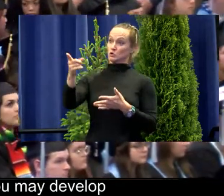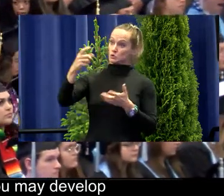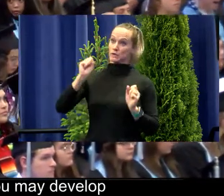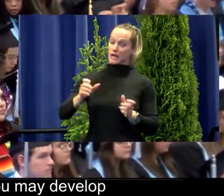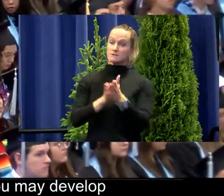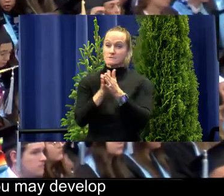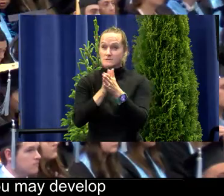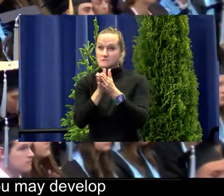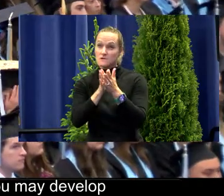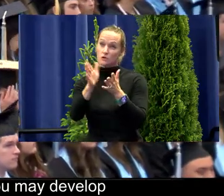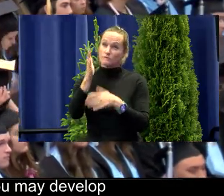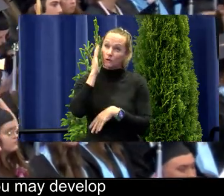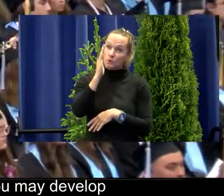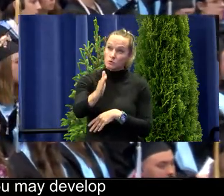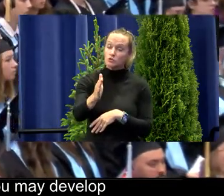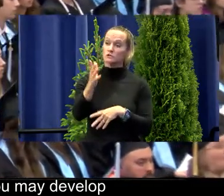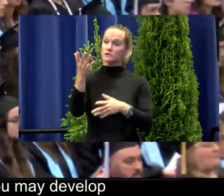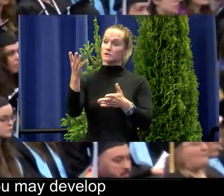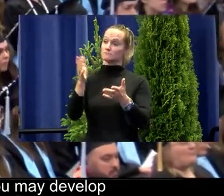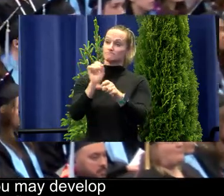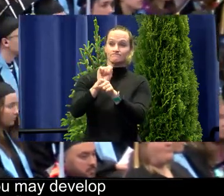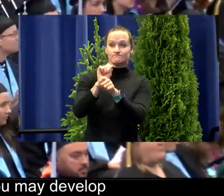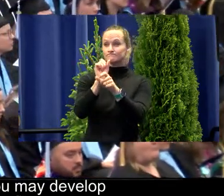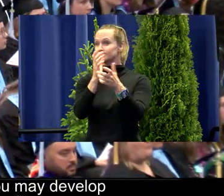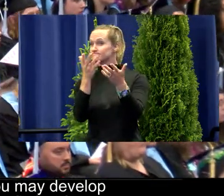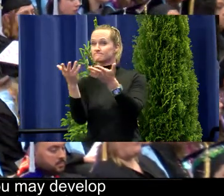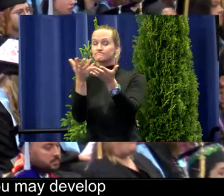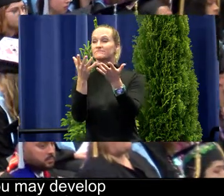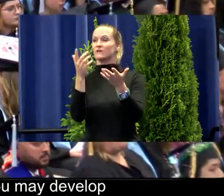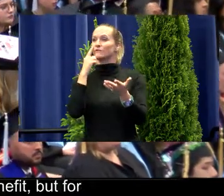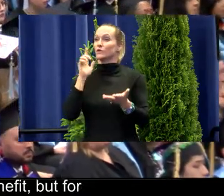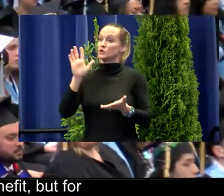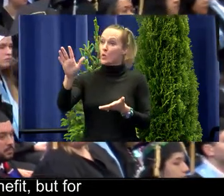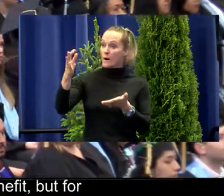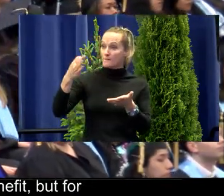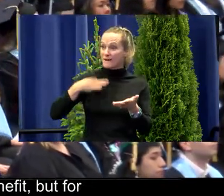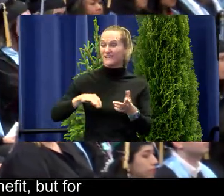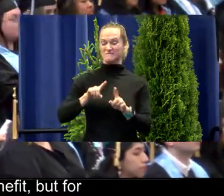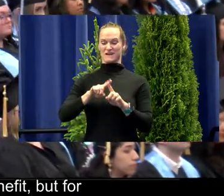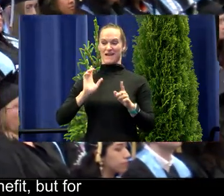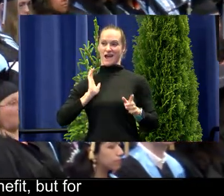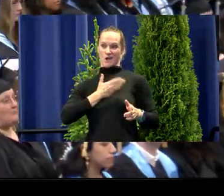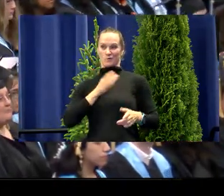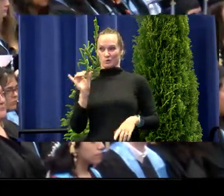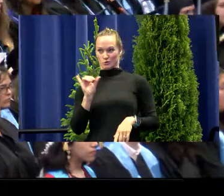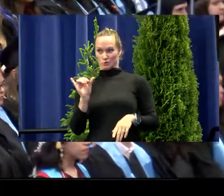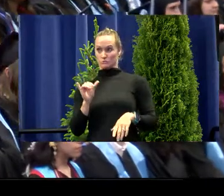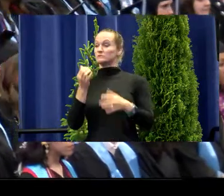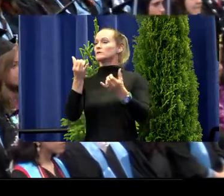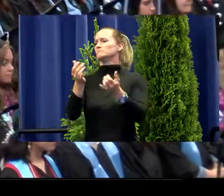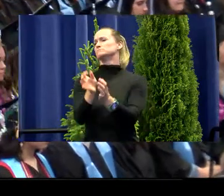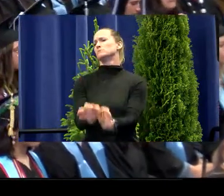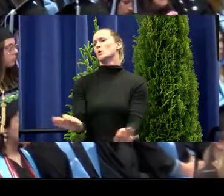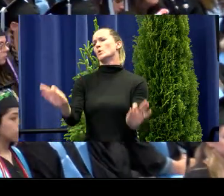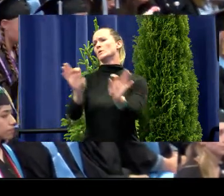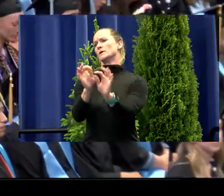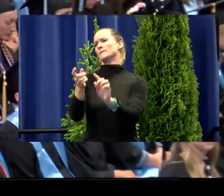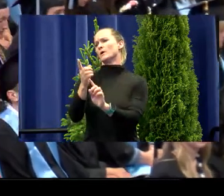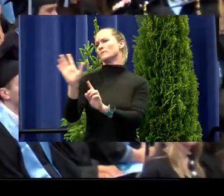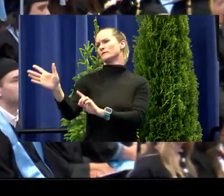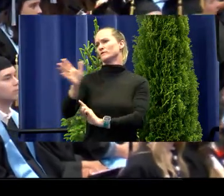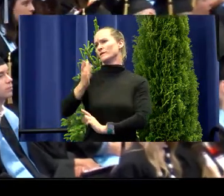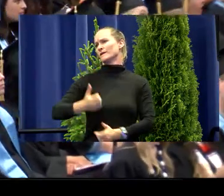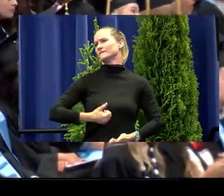your own benefit, but for theirs as well. Today marks a momentous transition in your lives, the start of a grand